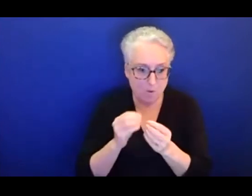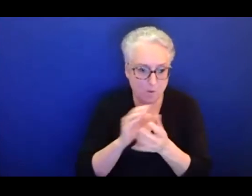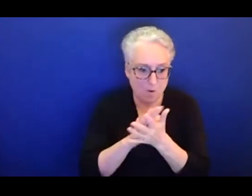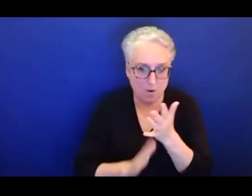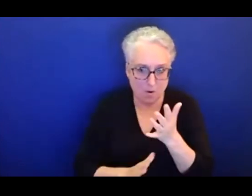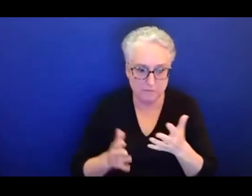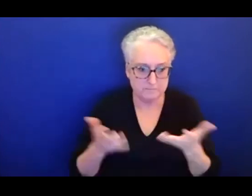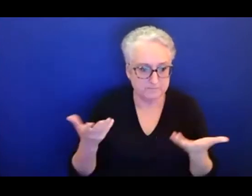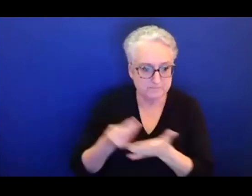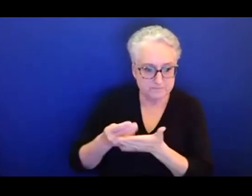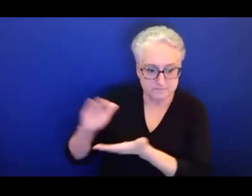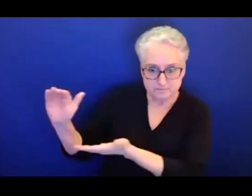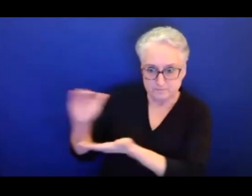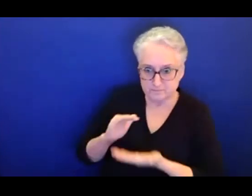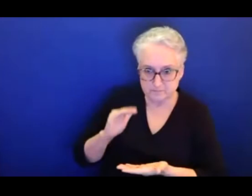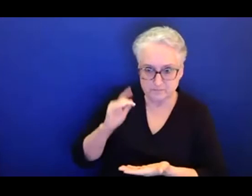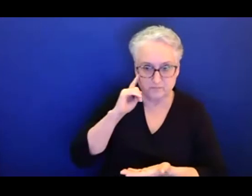of the American Rescue Plan Act.